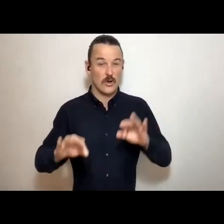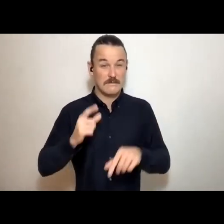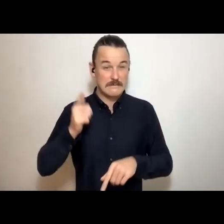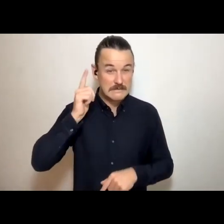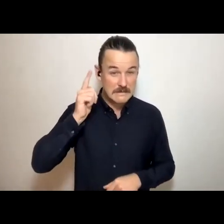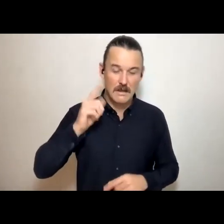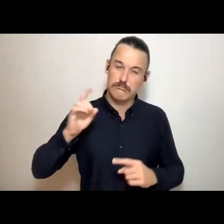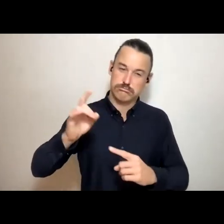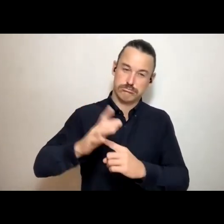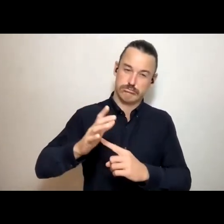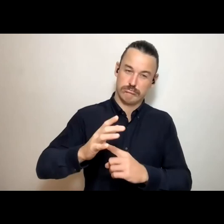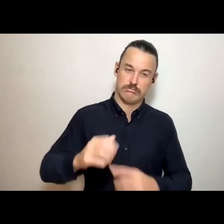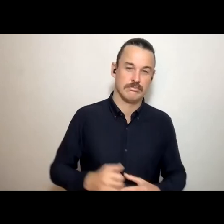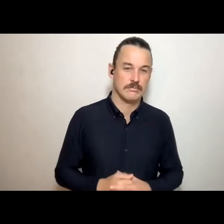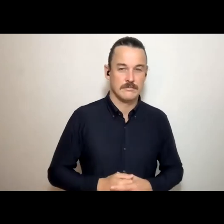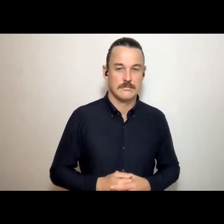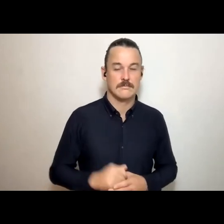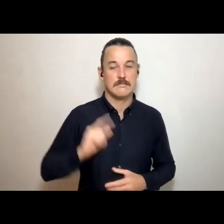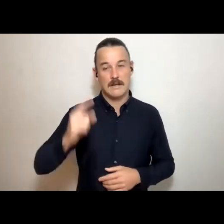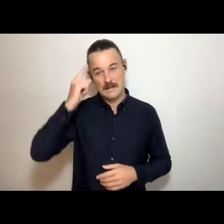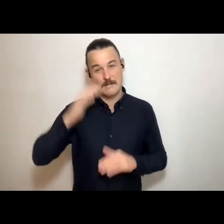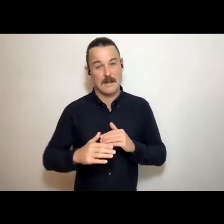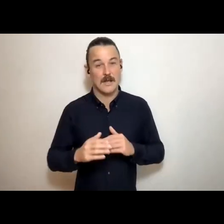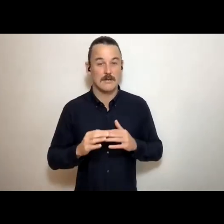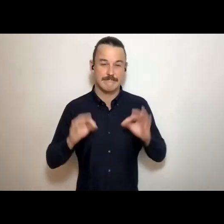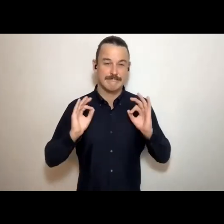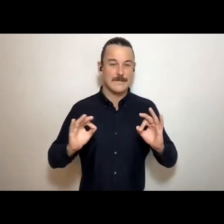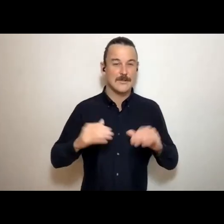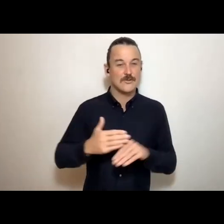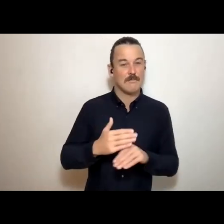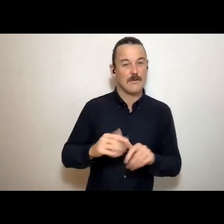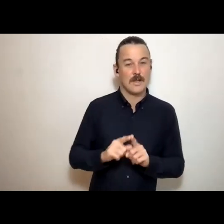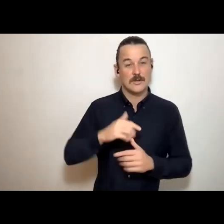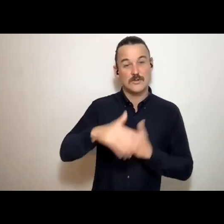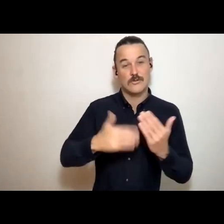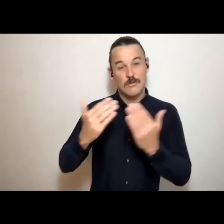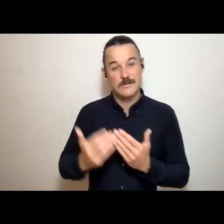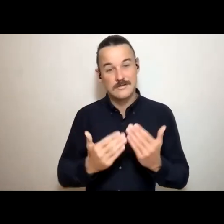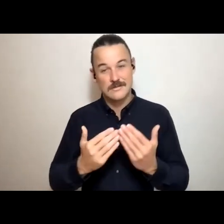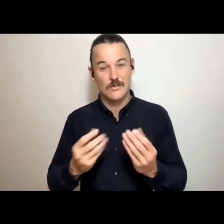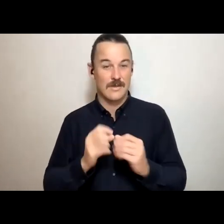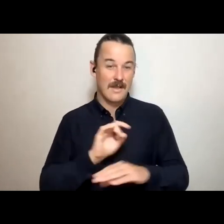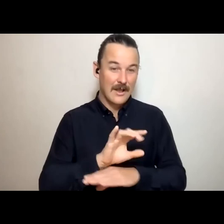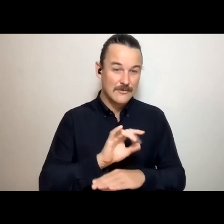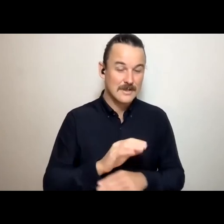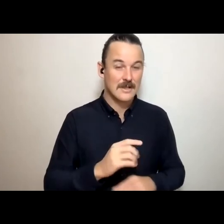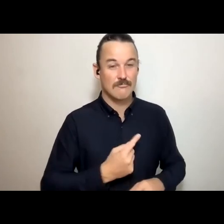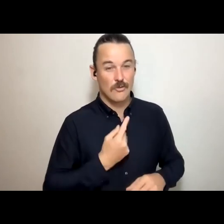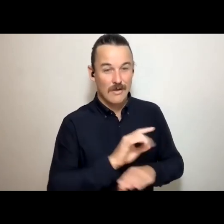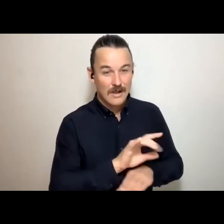but thinking of unique jobs like sociology and counseling, both personal counseling and also career counseling.